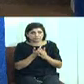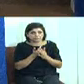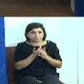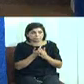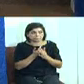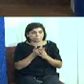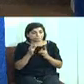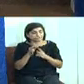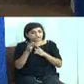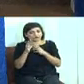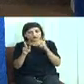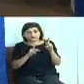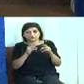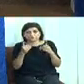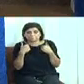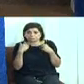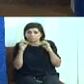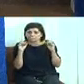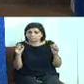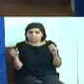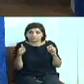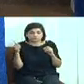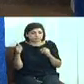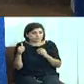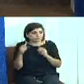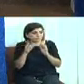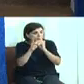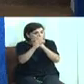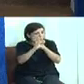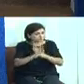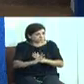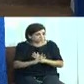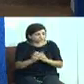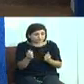other defender. And in everything you do,